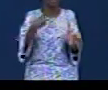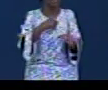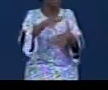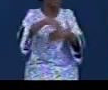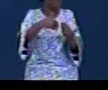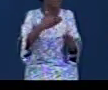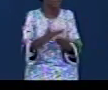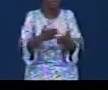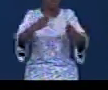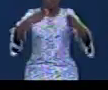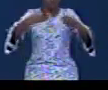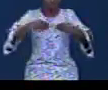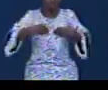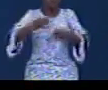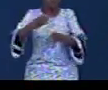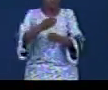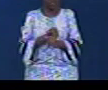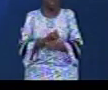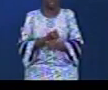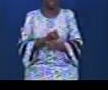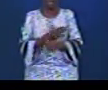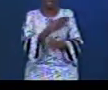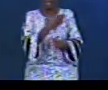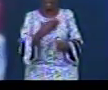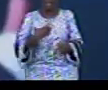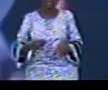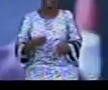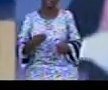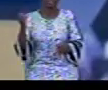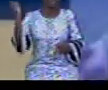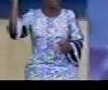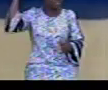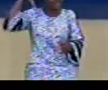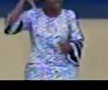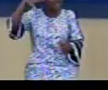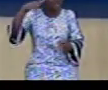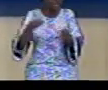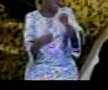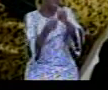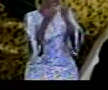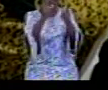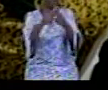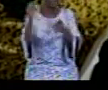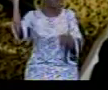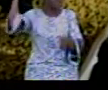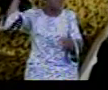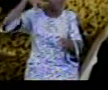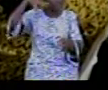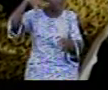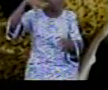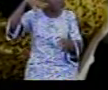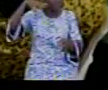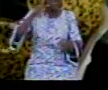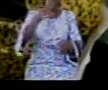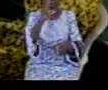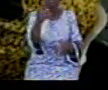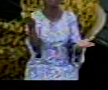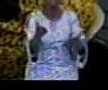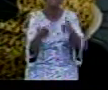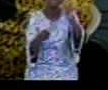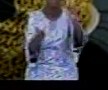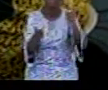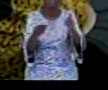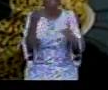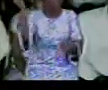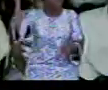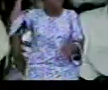received. And grace for grace. Grace for grace. Are you there? Grace